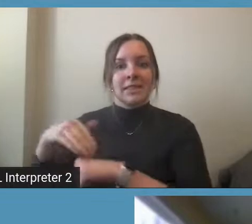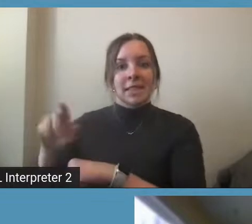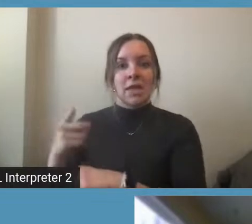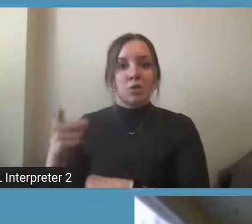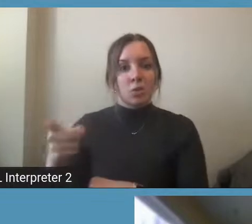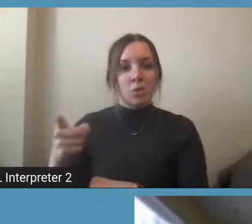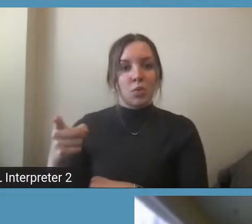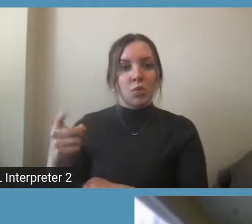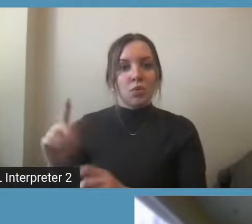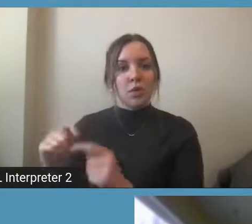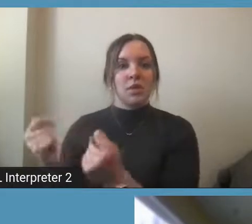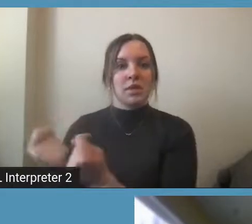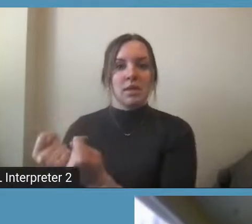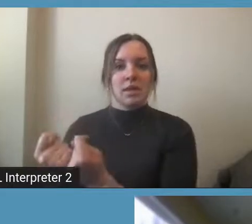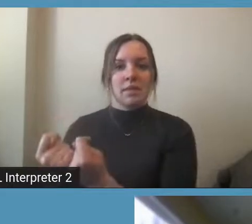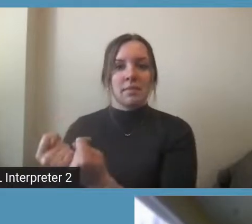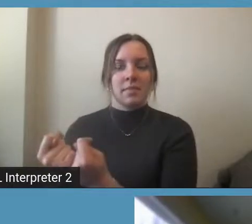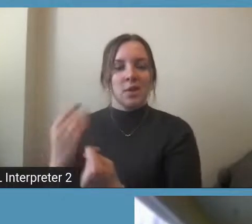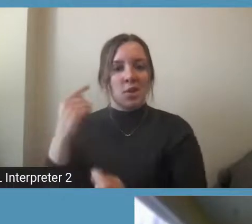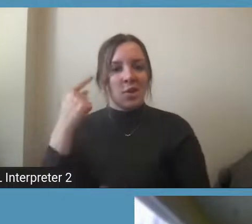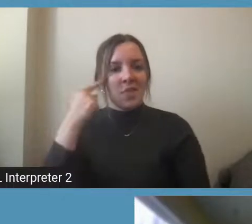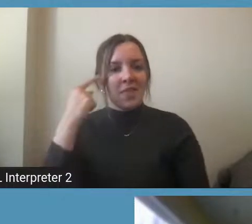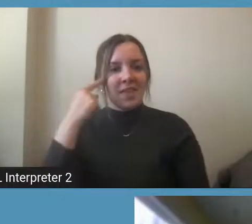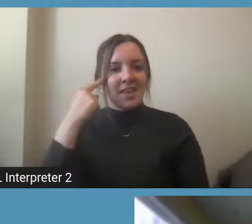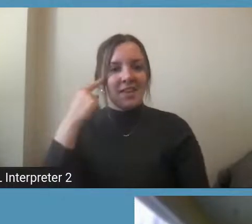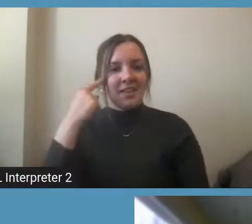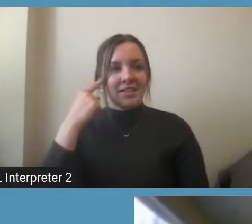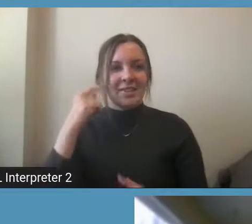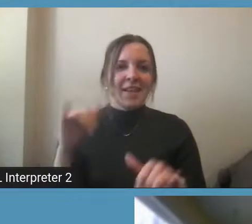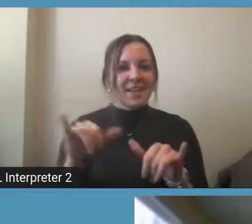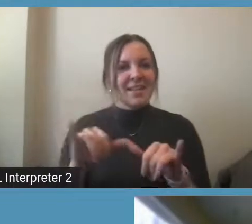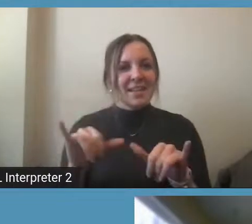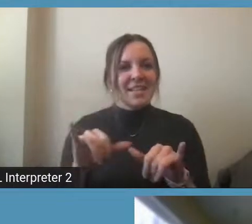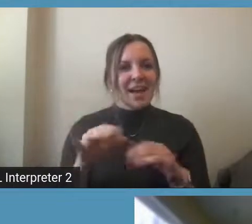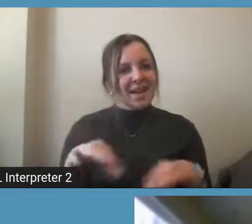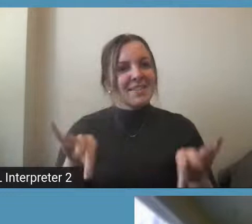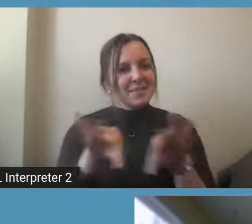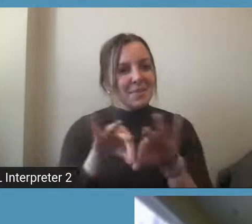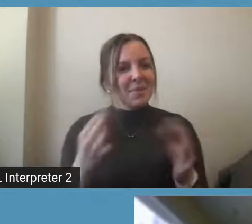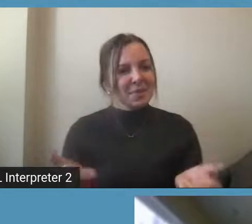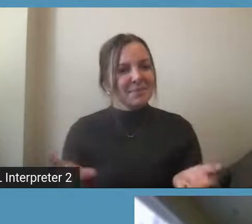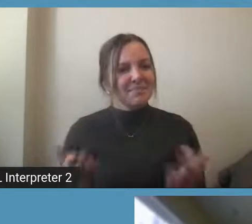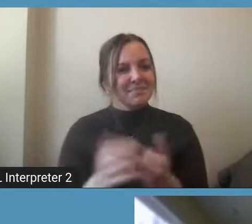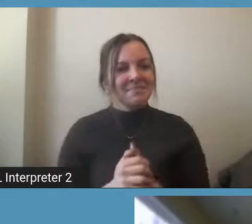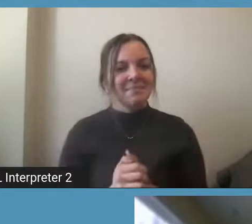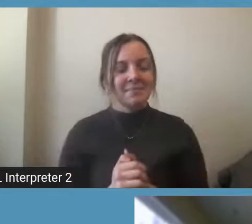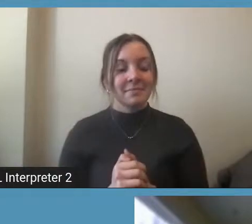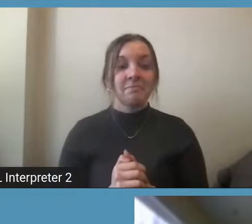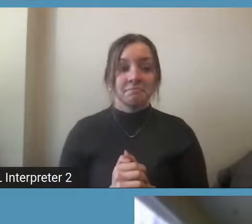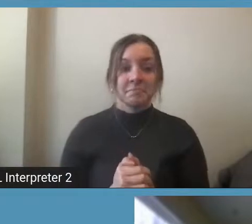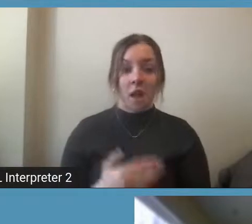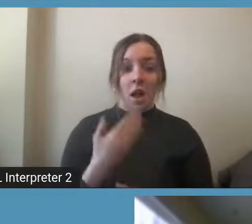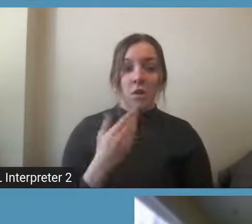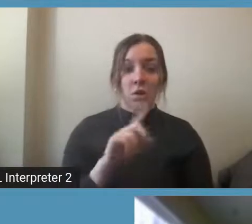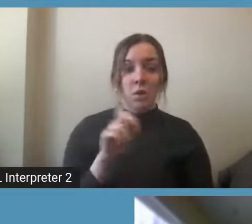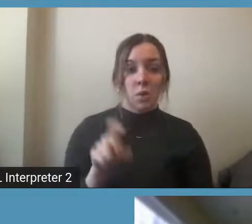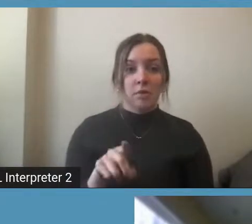of a, in your case, size probably matters, right? Well, no, it's a great question again.